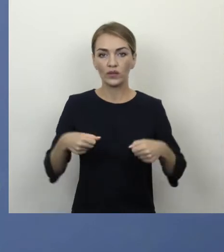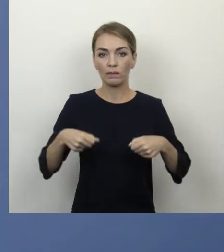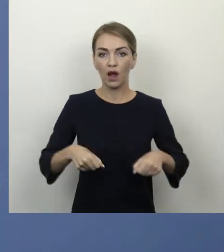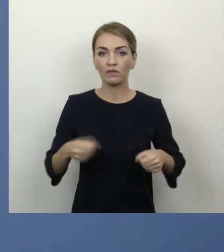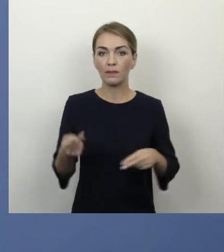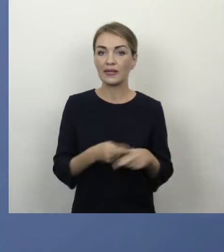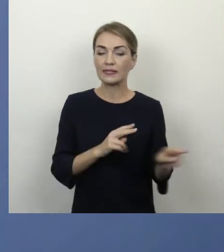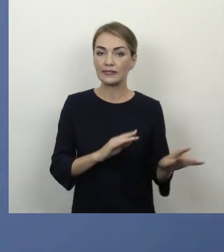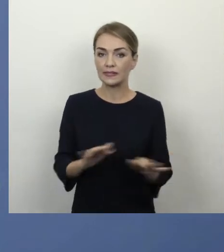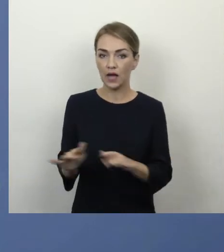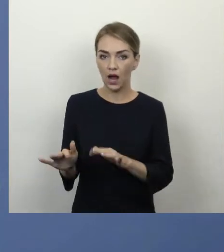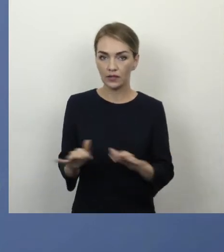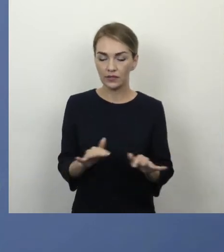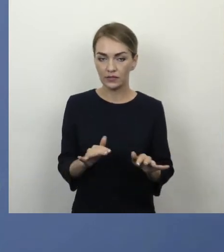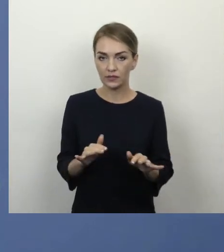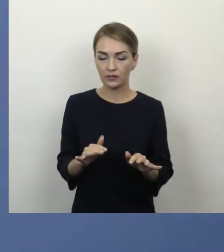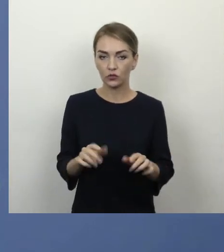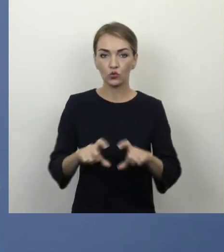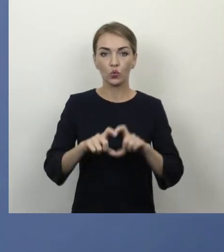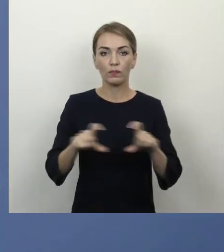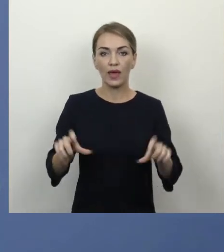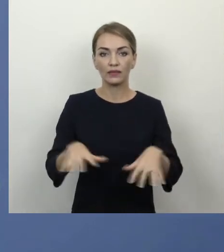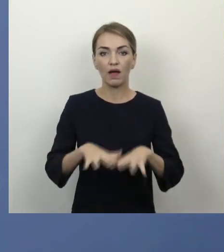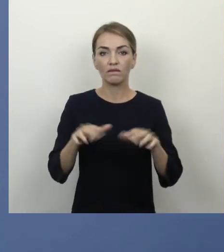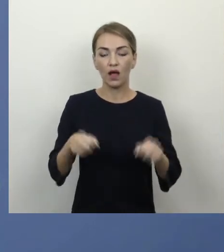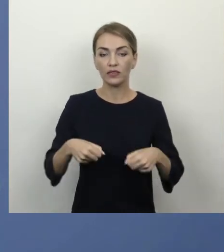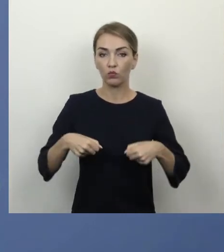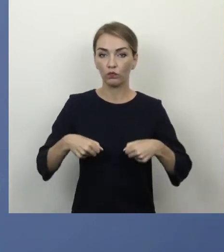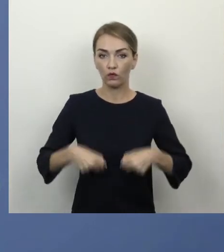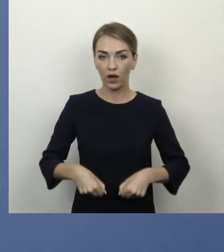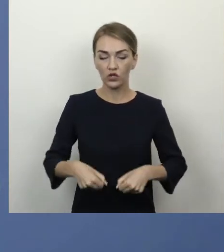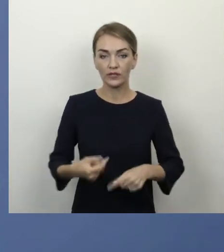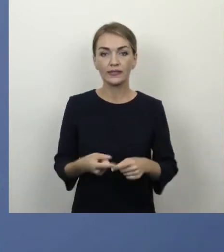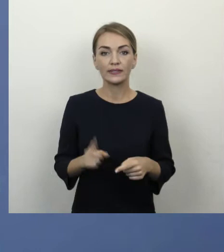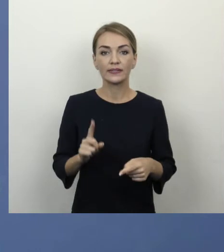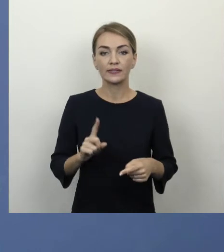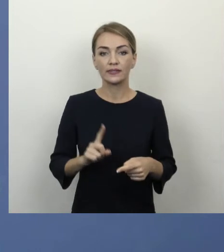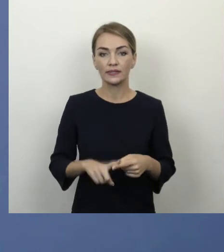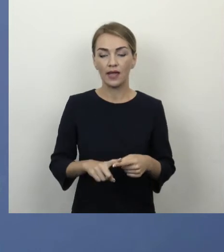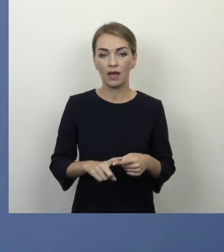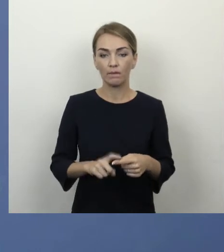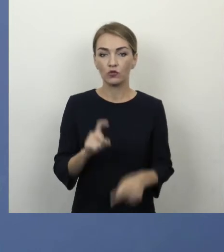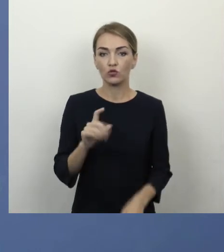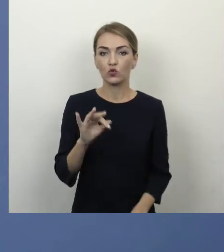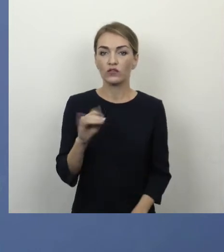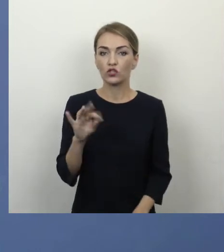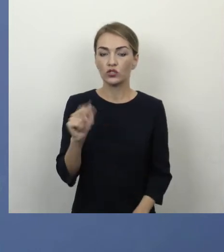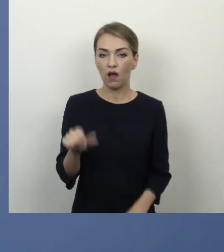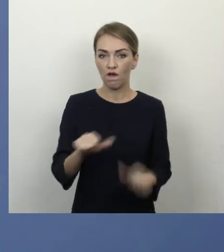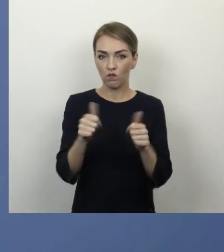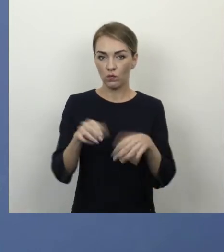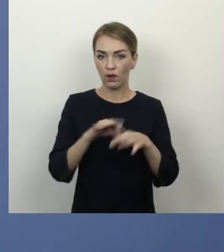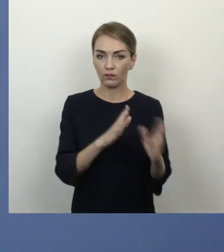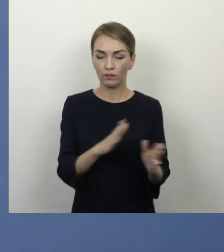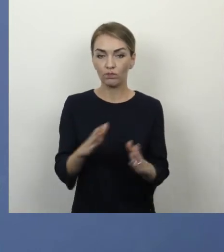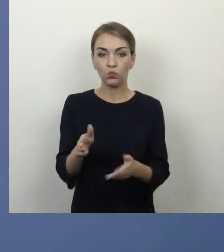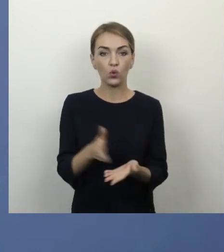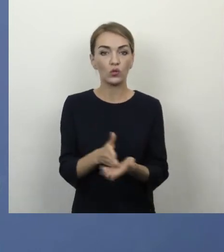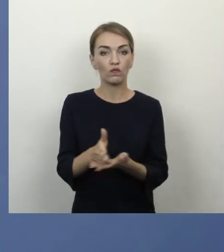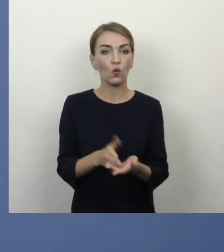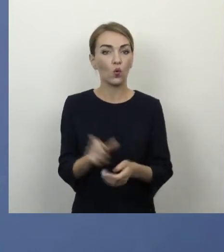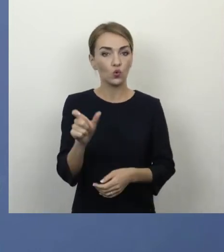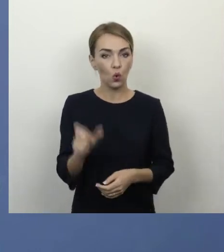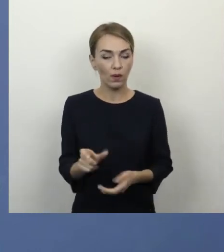presidential elections in 2019. According to this, the unlawful omissions of a